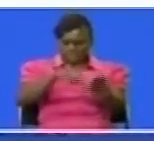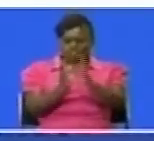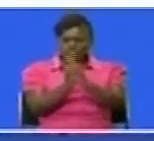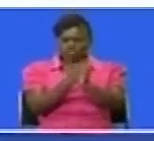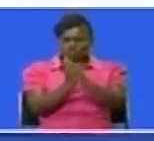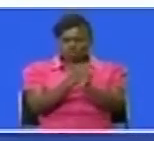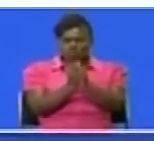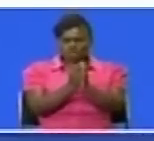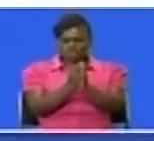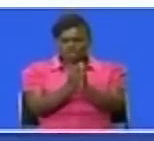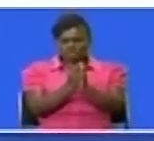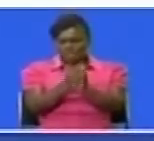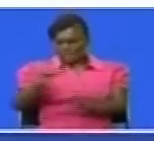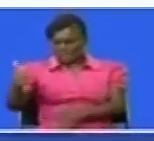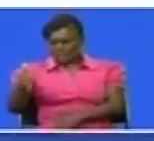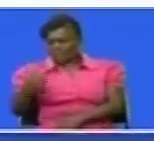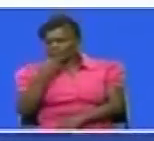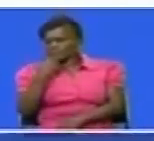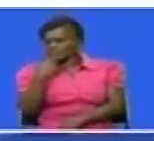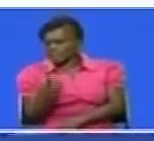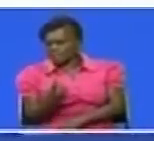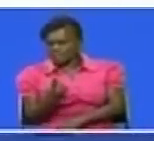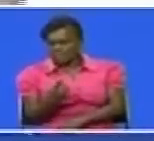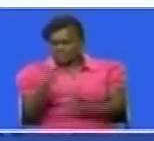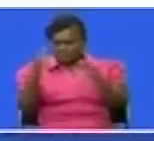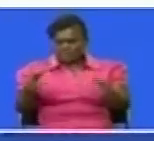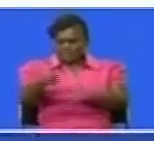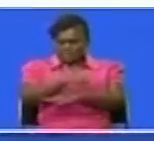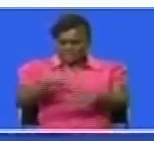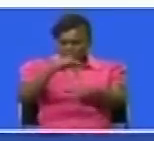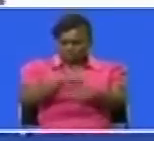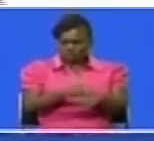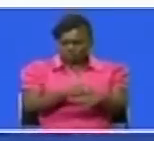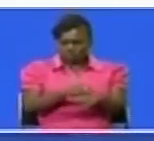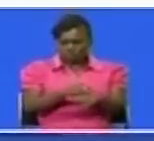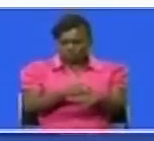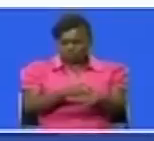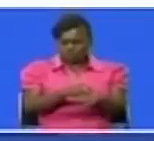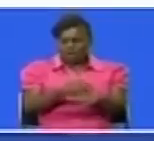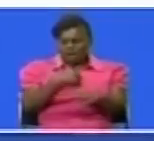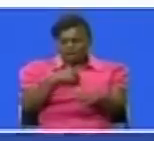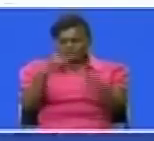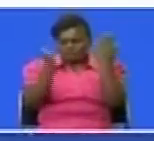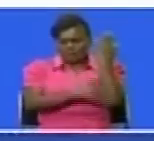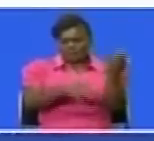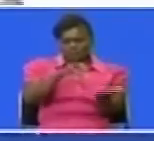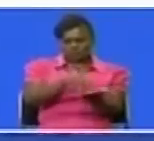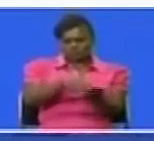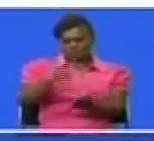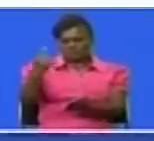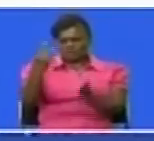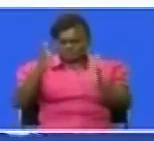the Star by Captain Wanderi, and this is what he says: great nations emerge during moments of crisis and unfortunate circumstances. Ndii is not the first